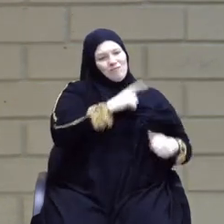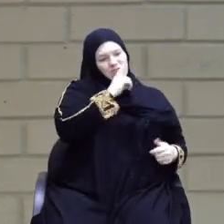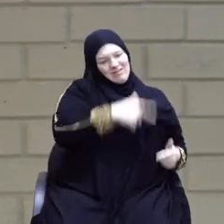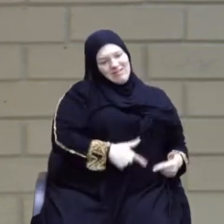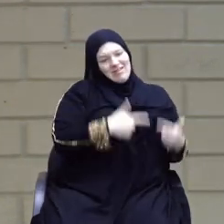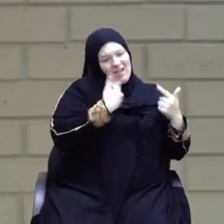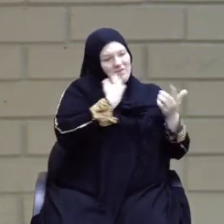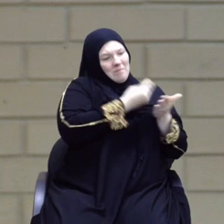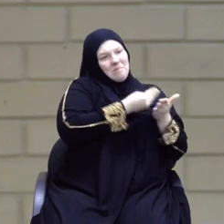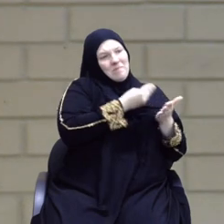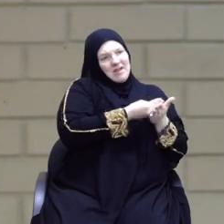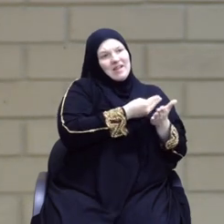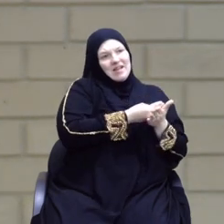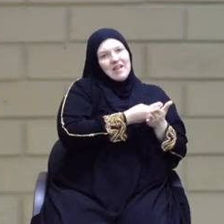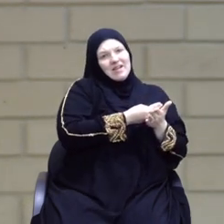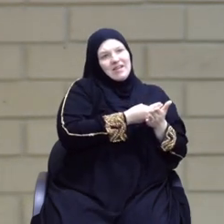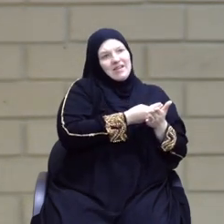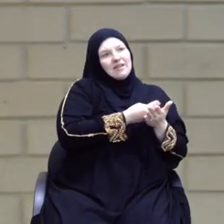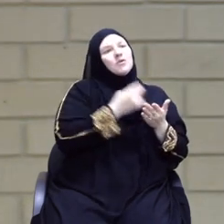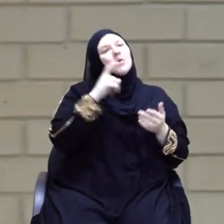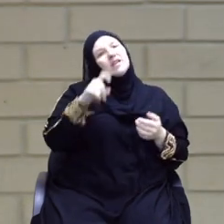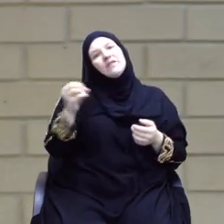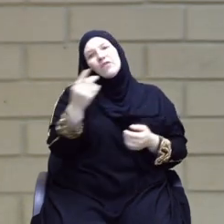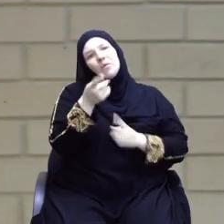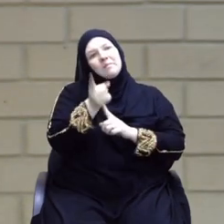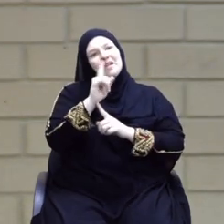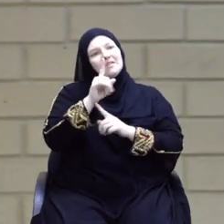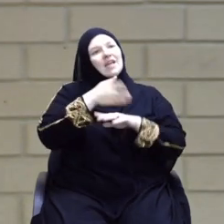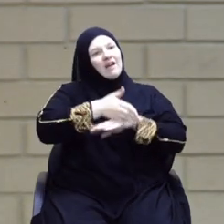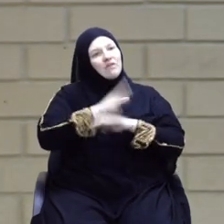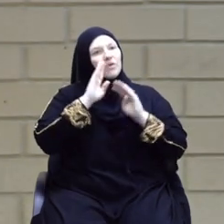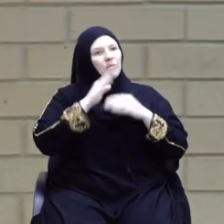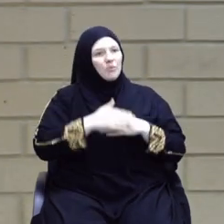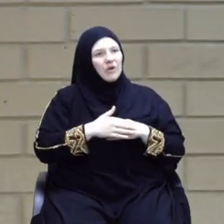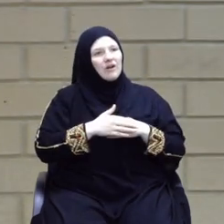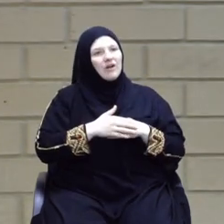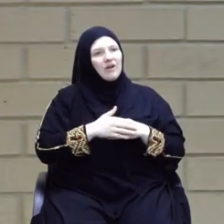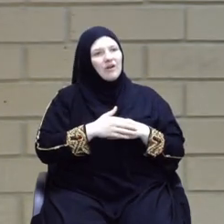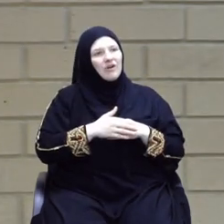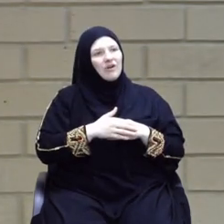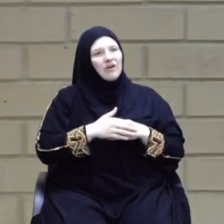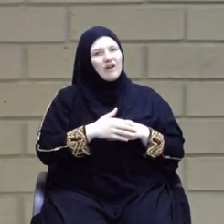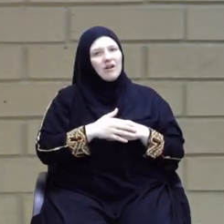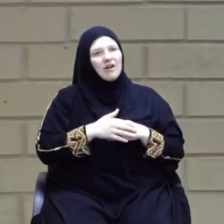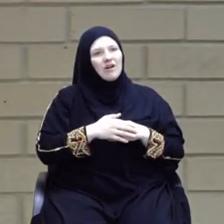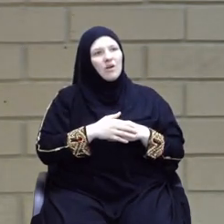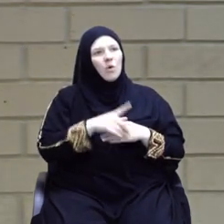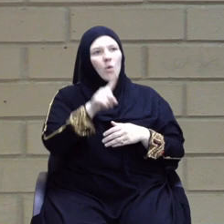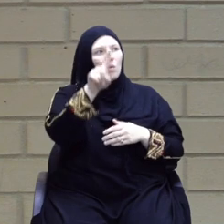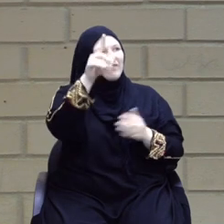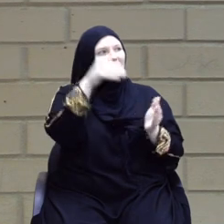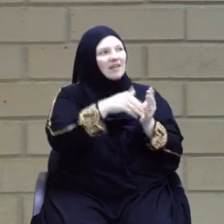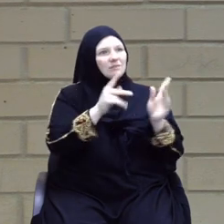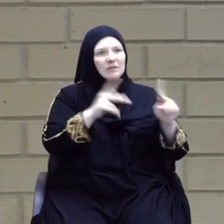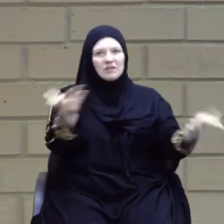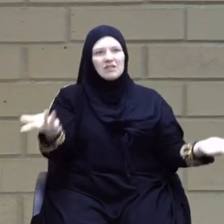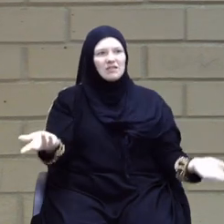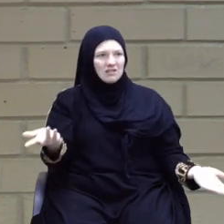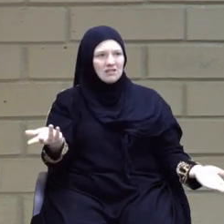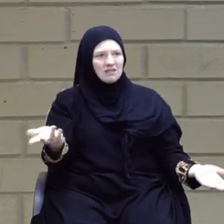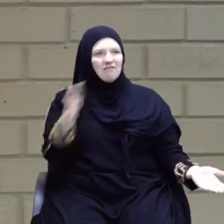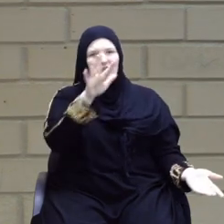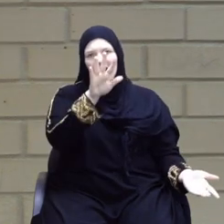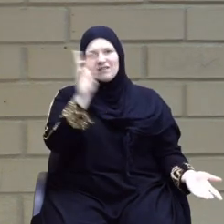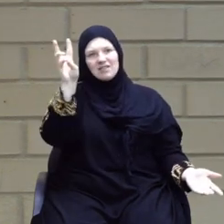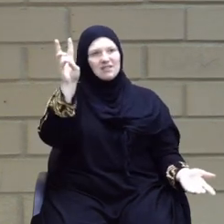the prayer. Let's come together. Let's sponsor. We're almost 1,000 people here. Let's sponsor at least 5, 6, 7 families. Then, if we